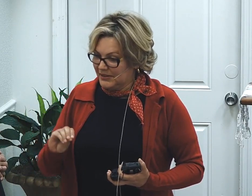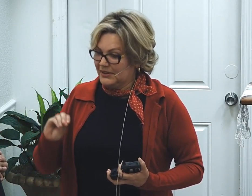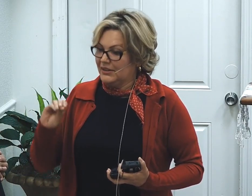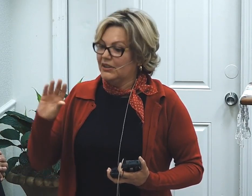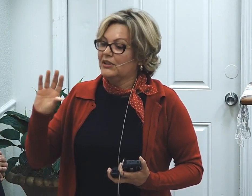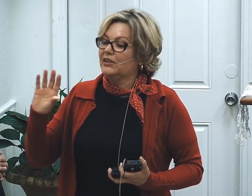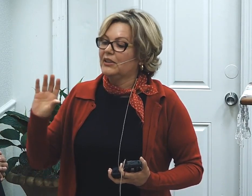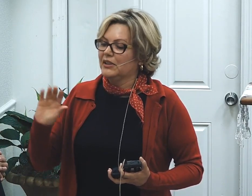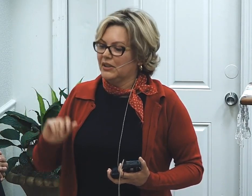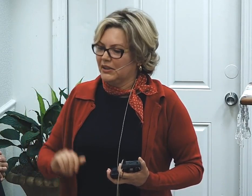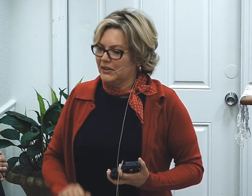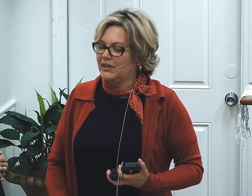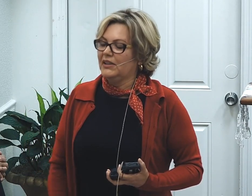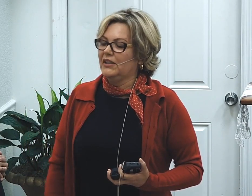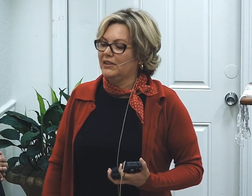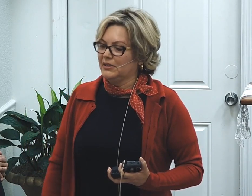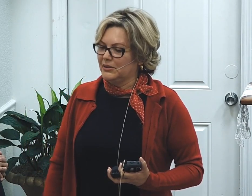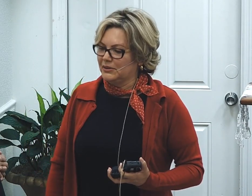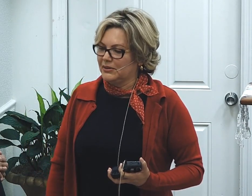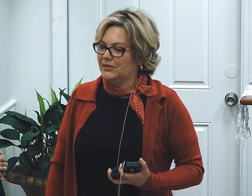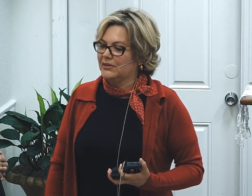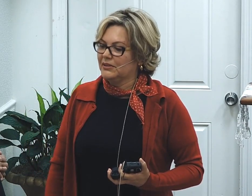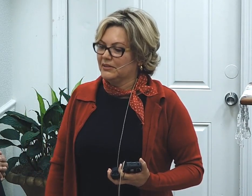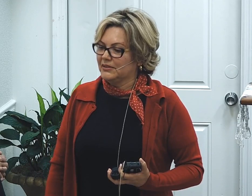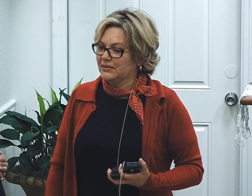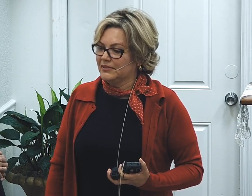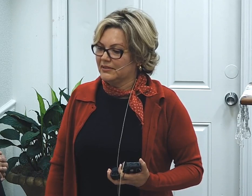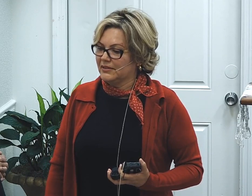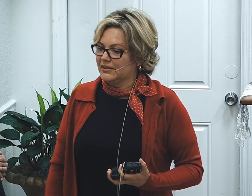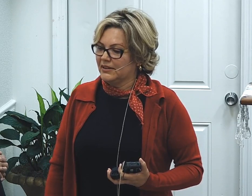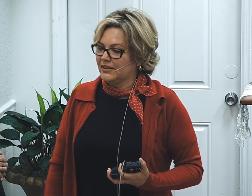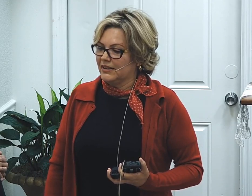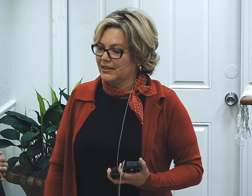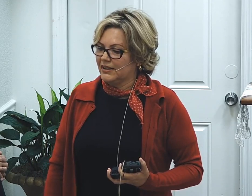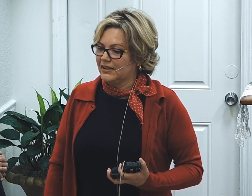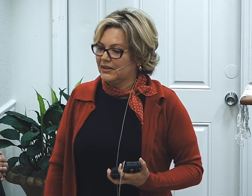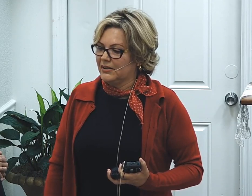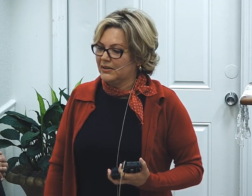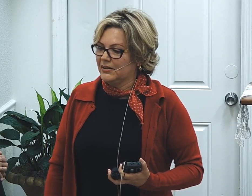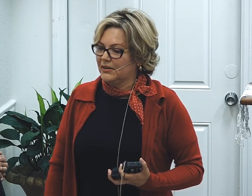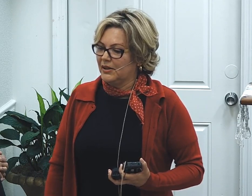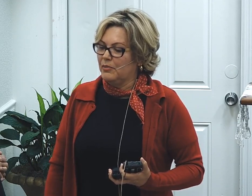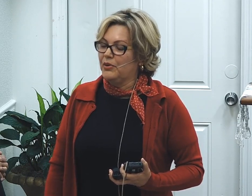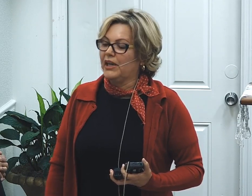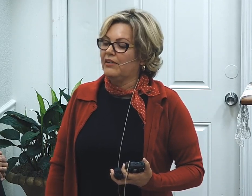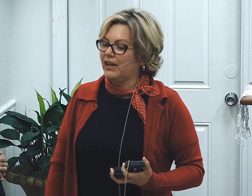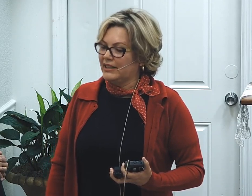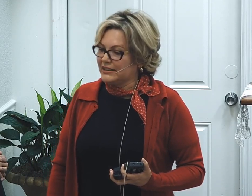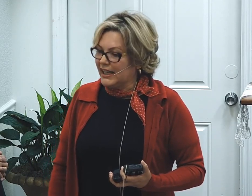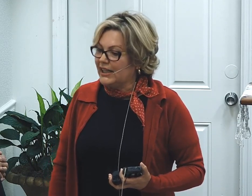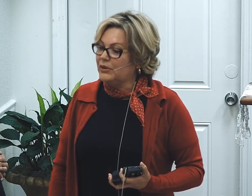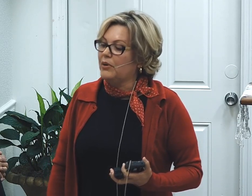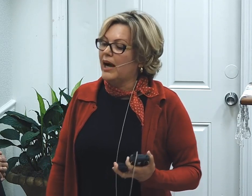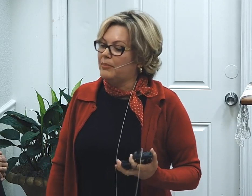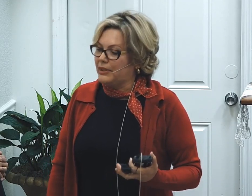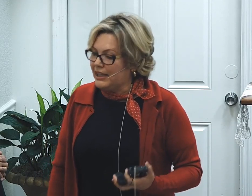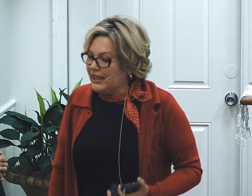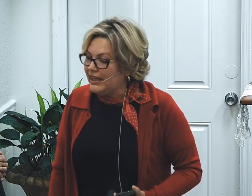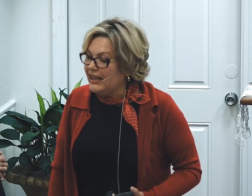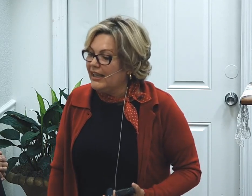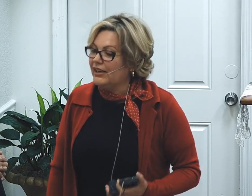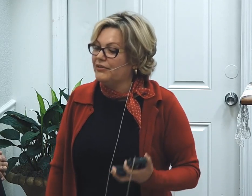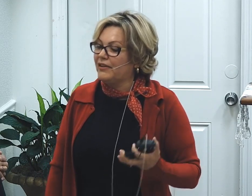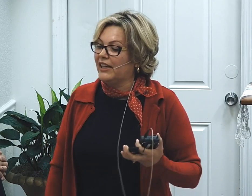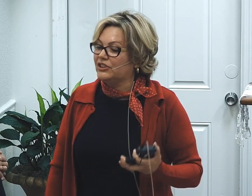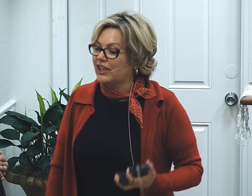Because it's going to be like a blink of an eye. Blinking an eye is very fast.